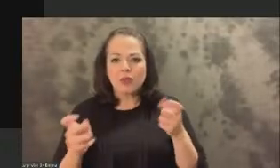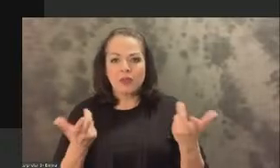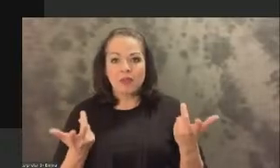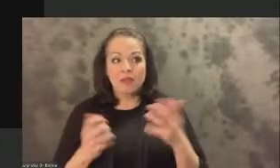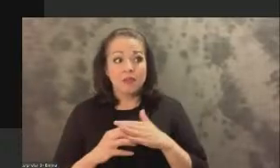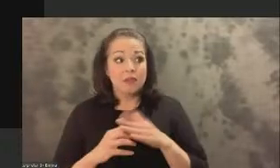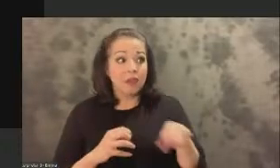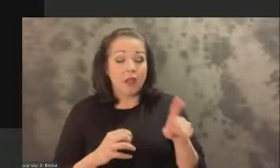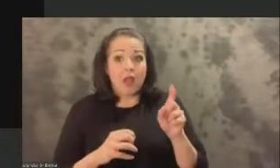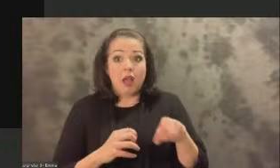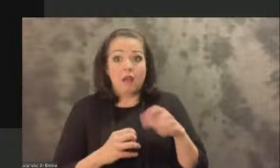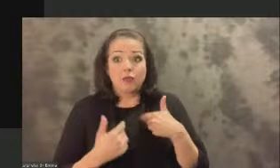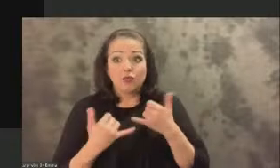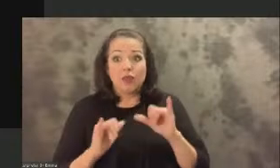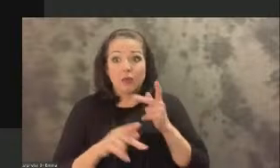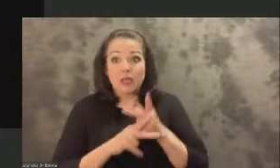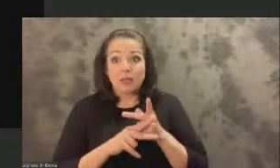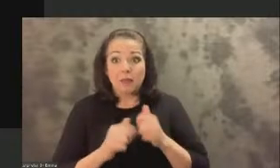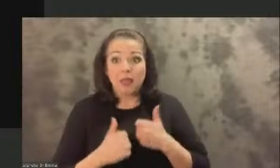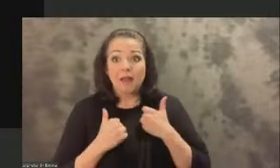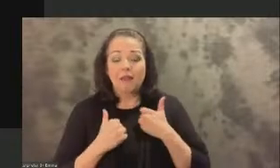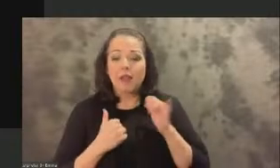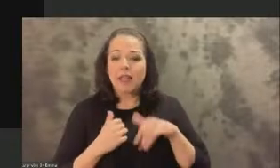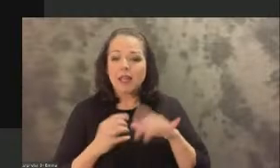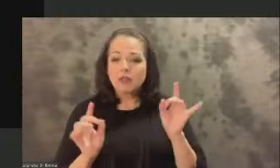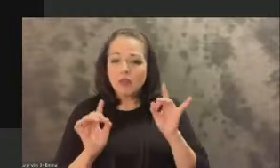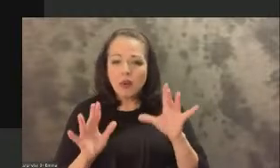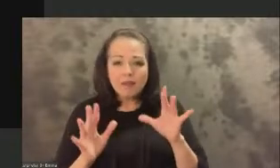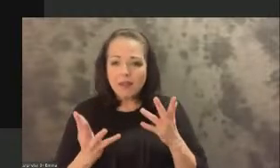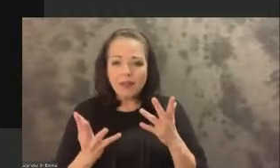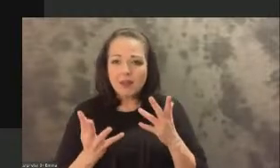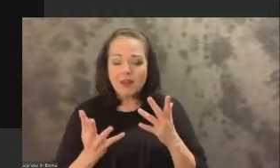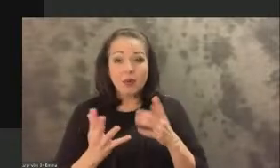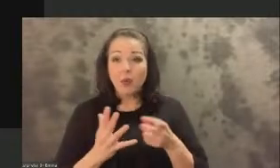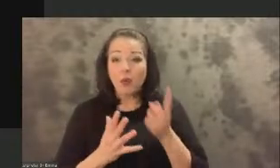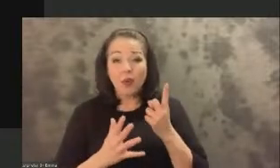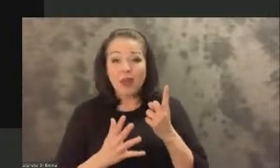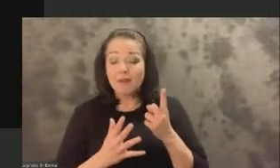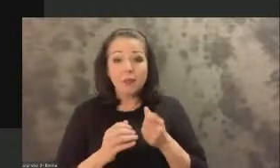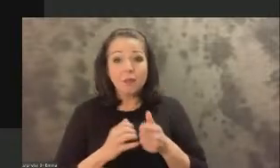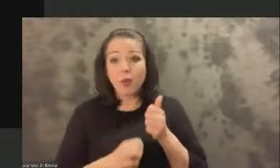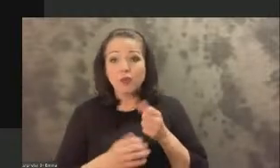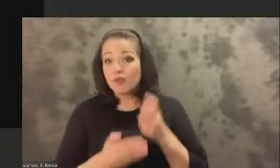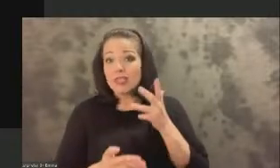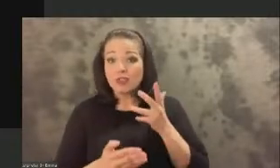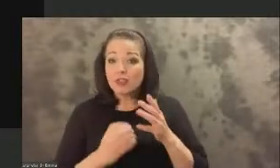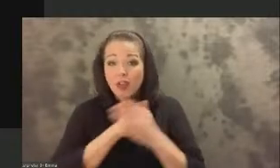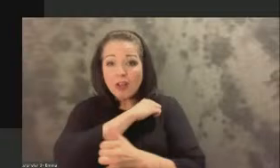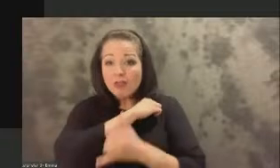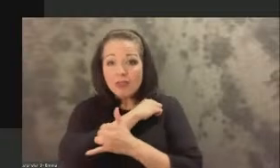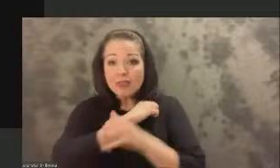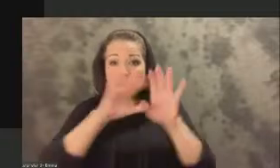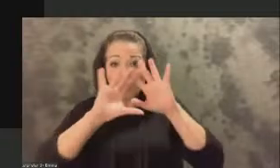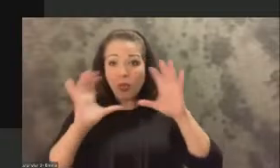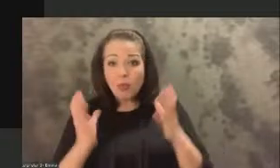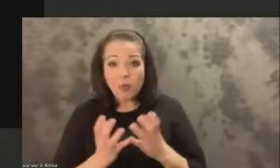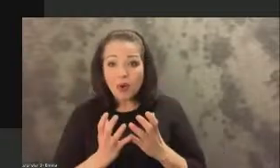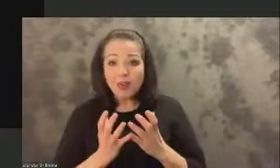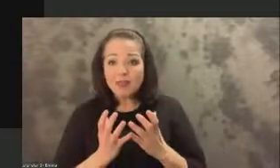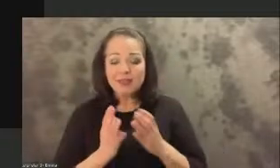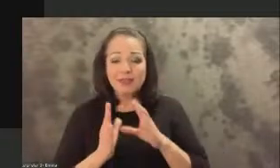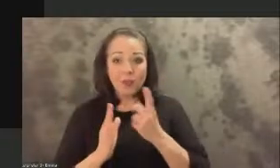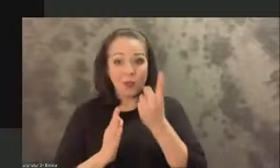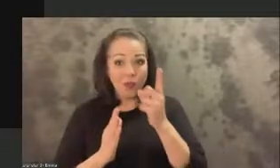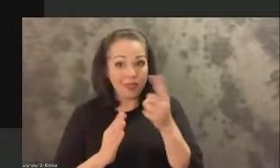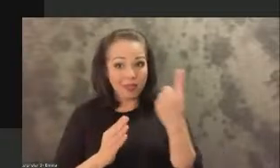to stay alive. And that's awful in one of the richest countries in the world. So that's one thing. Second